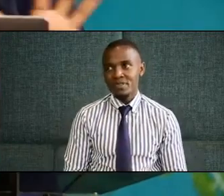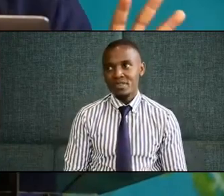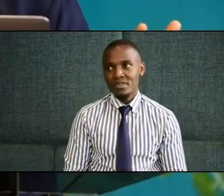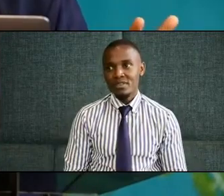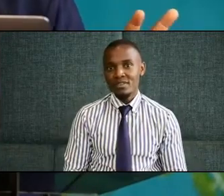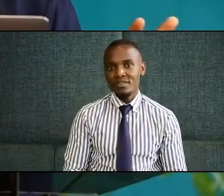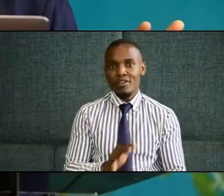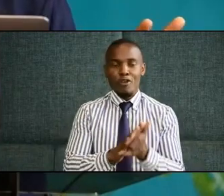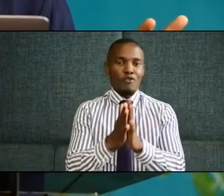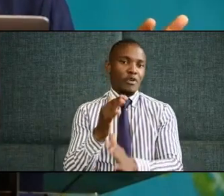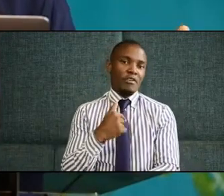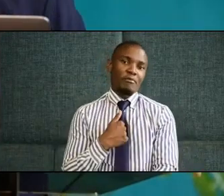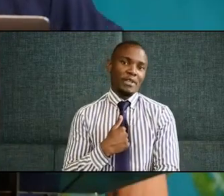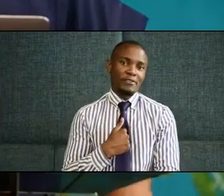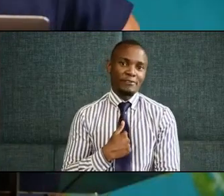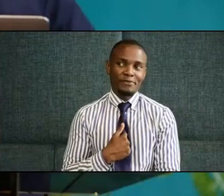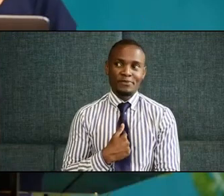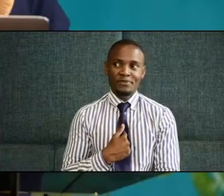Forgive me.